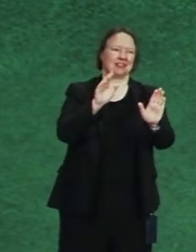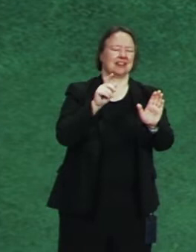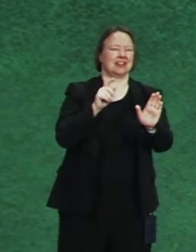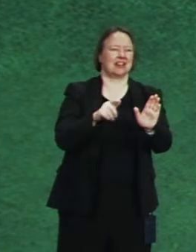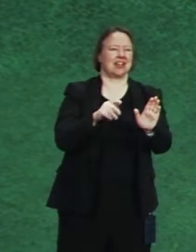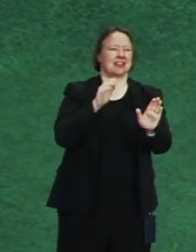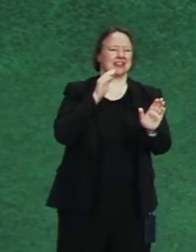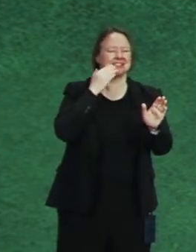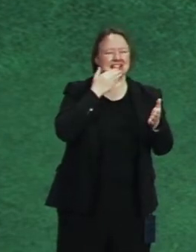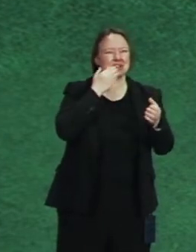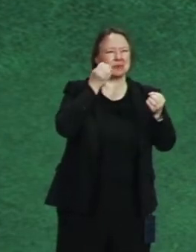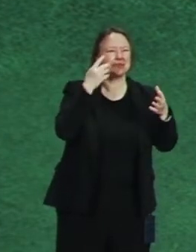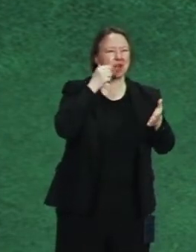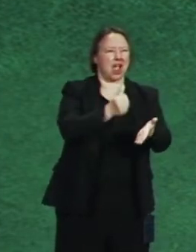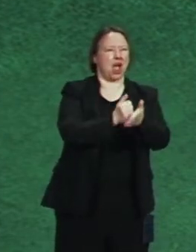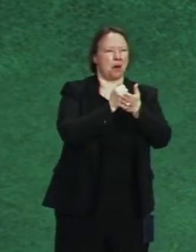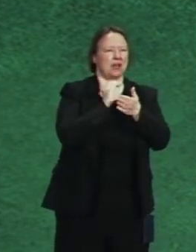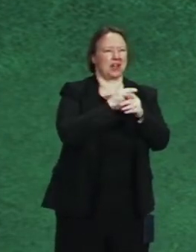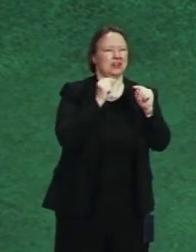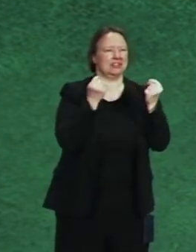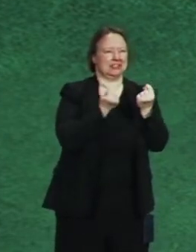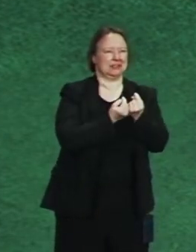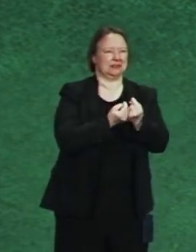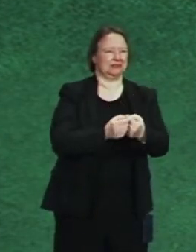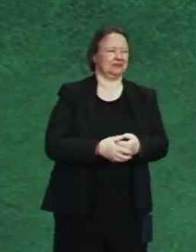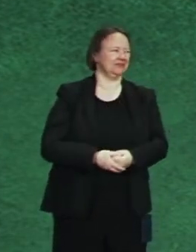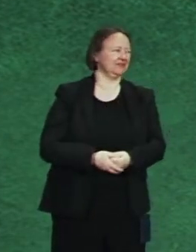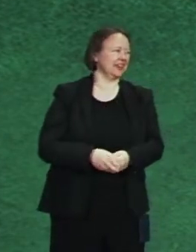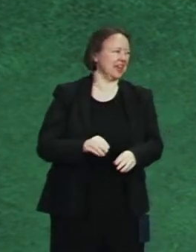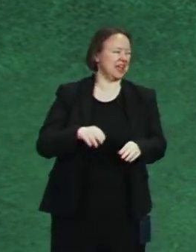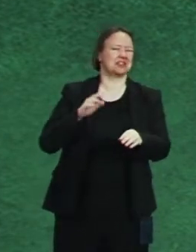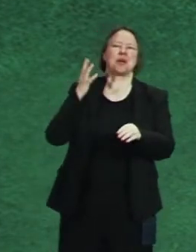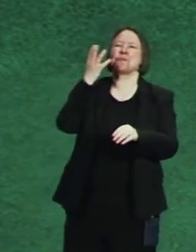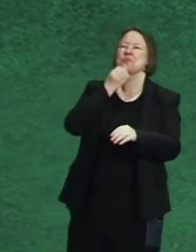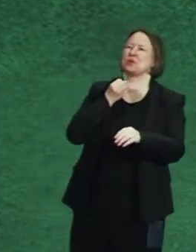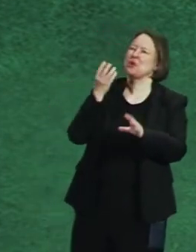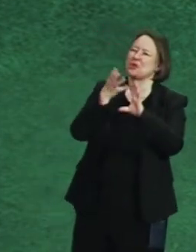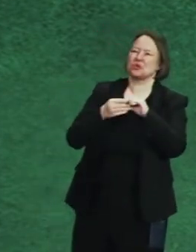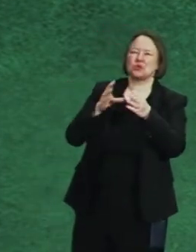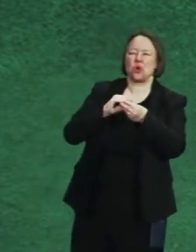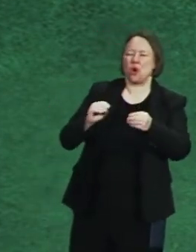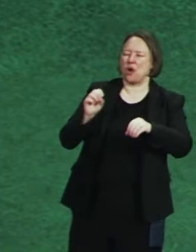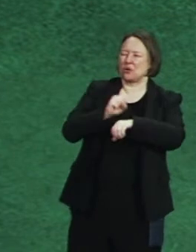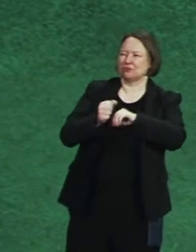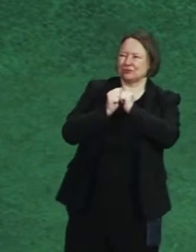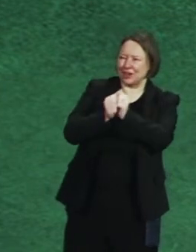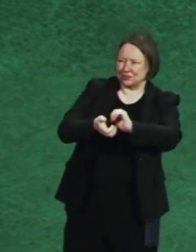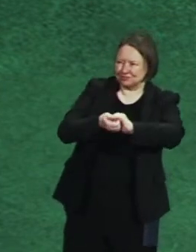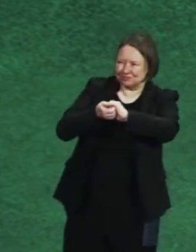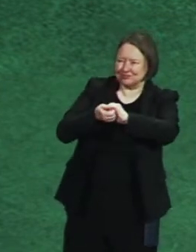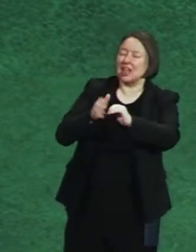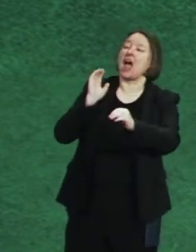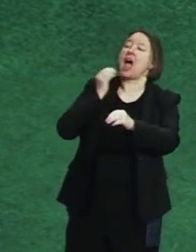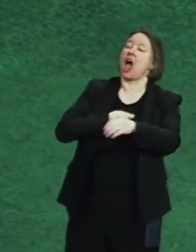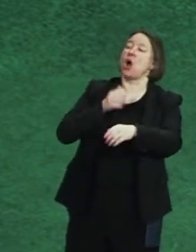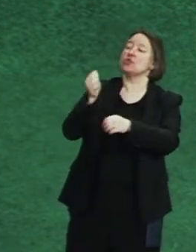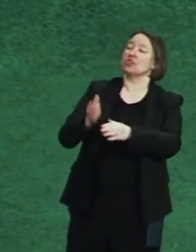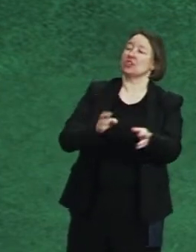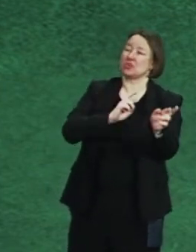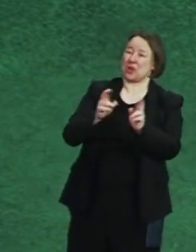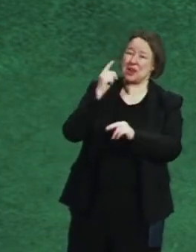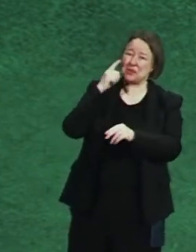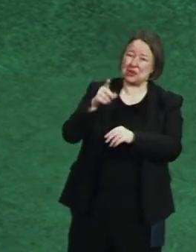Thank you very much for helping our team this far. That's such a beautiful story of collaboration. Looks like our judges are ready for